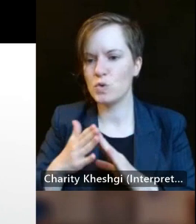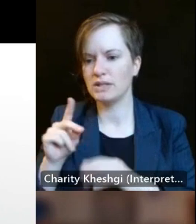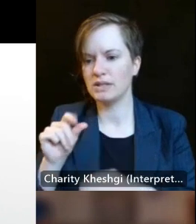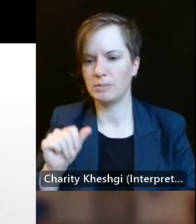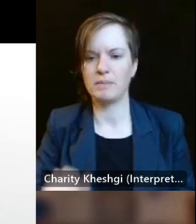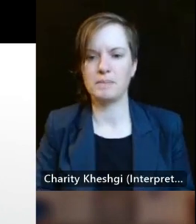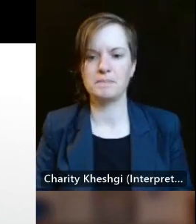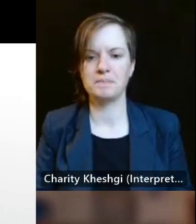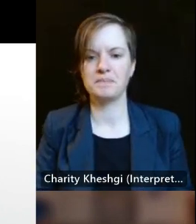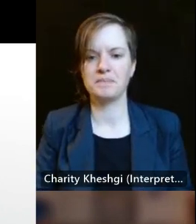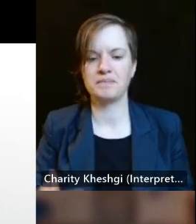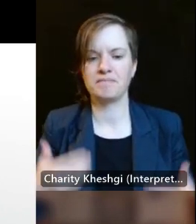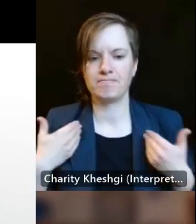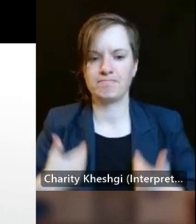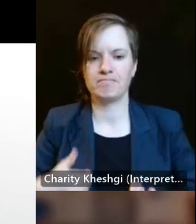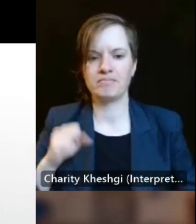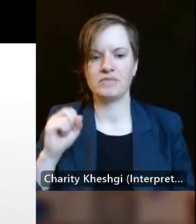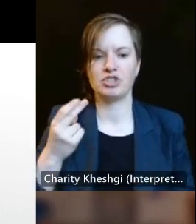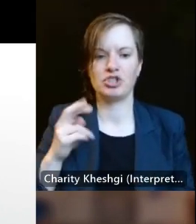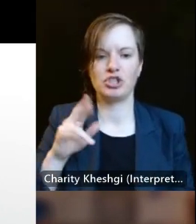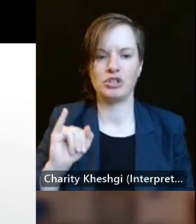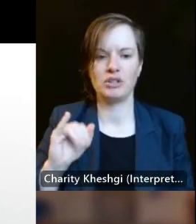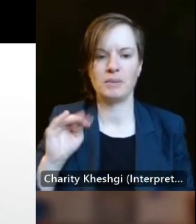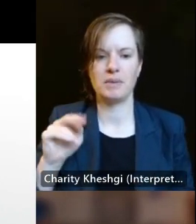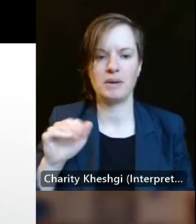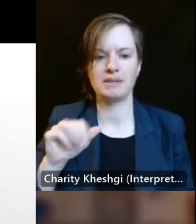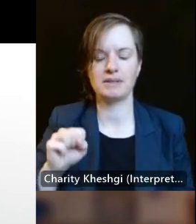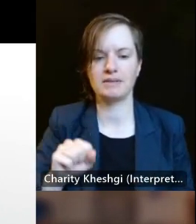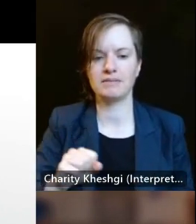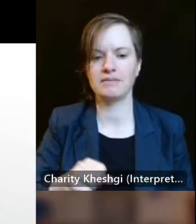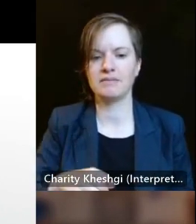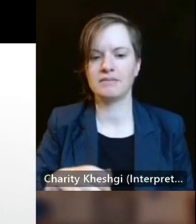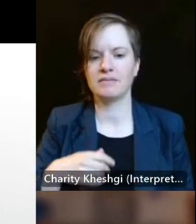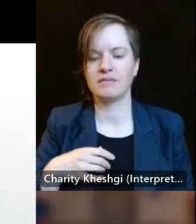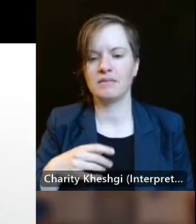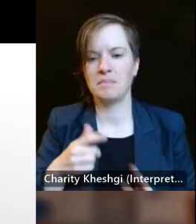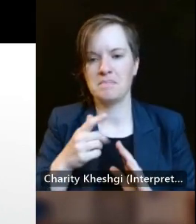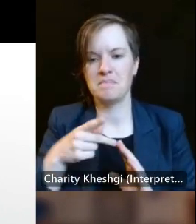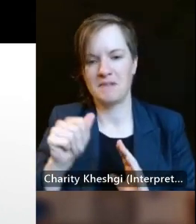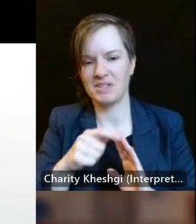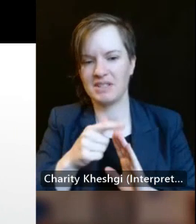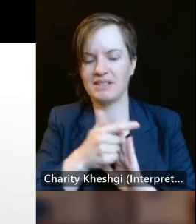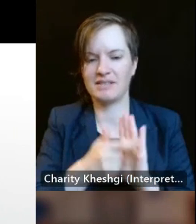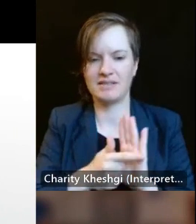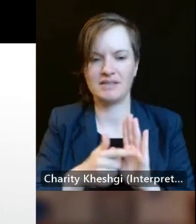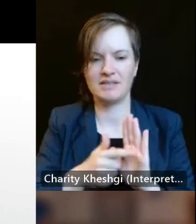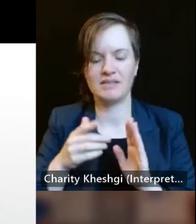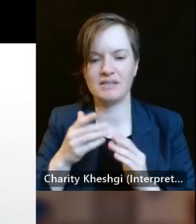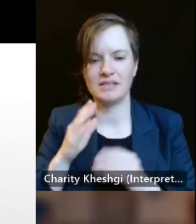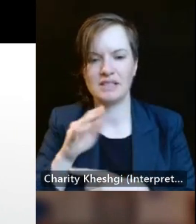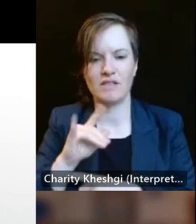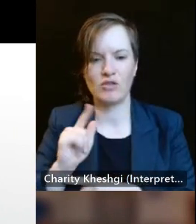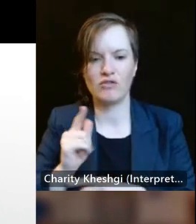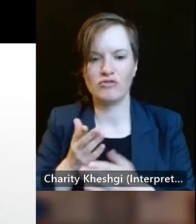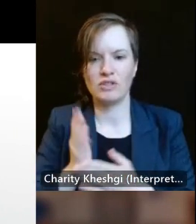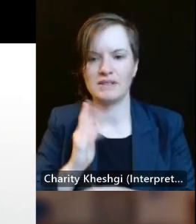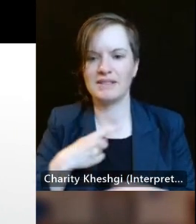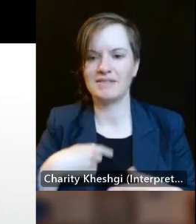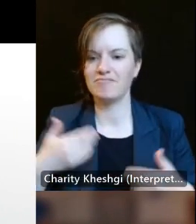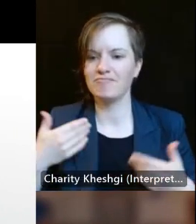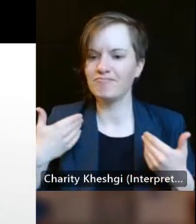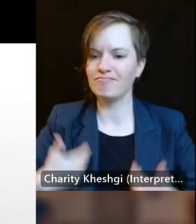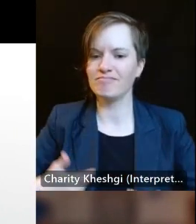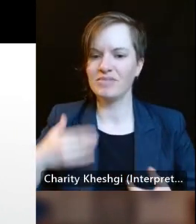Rights Pennsylvania. I'm a short, middle-aged white woman with blondish brown mid-length hair and large tortoiseshell